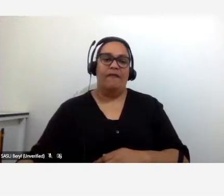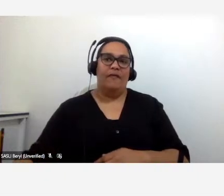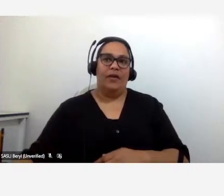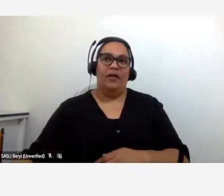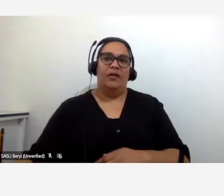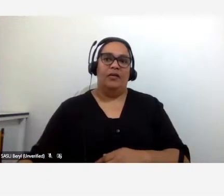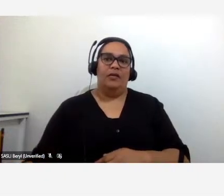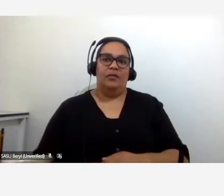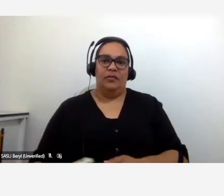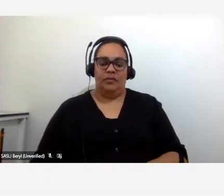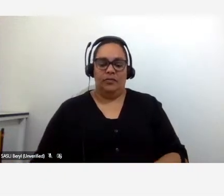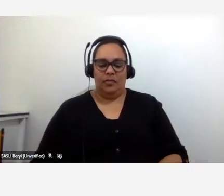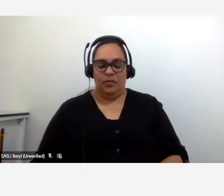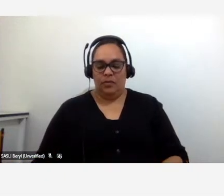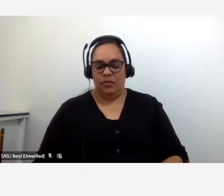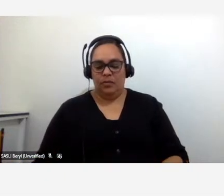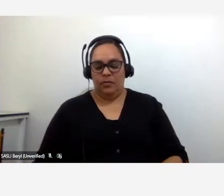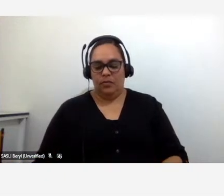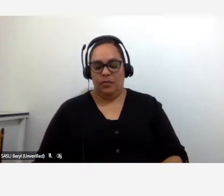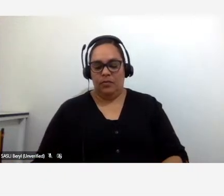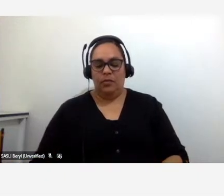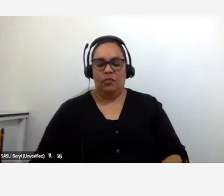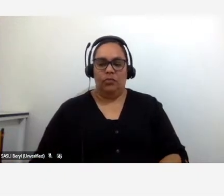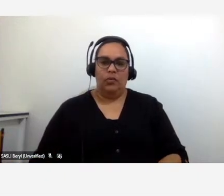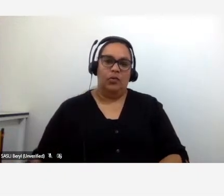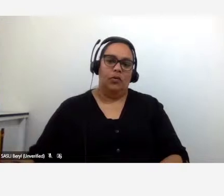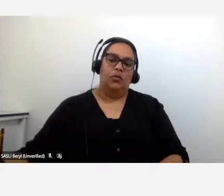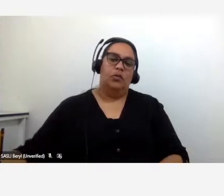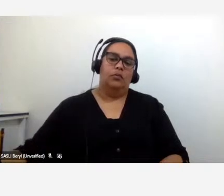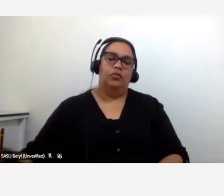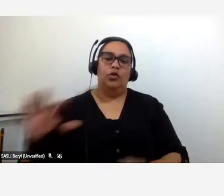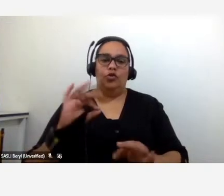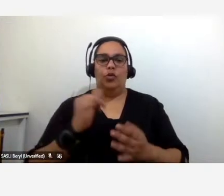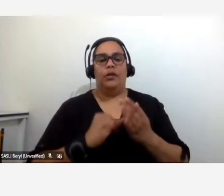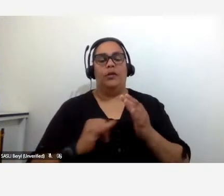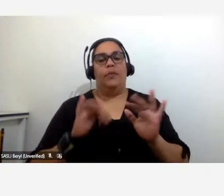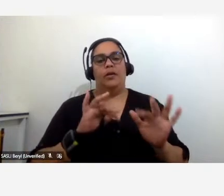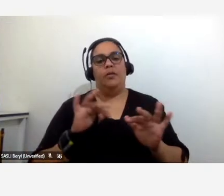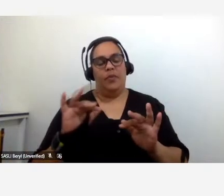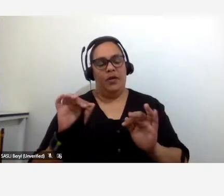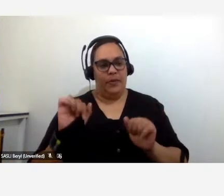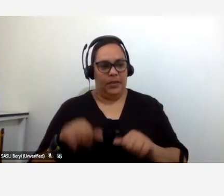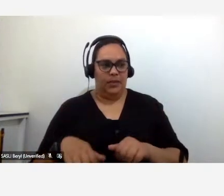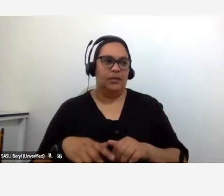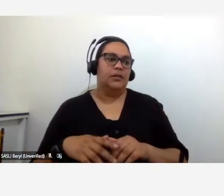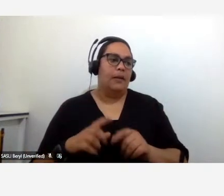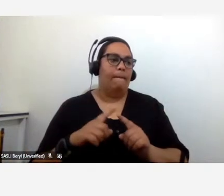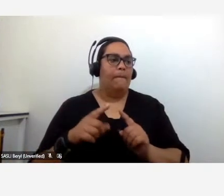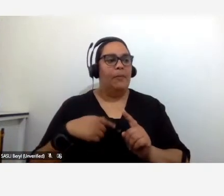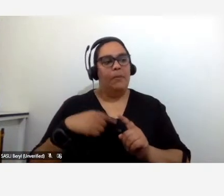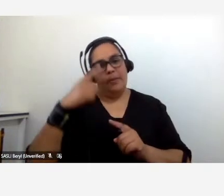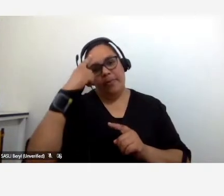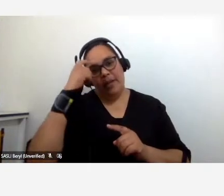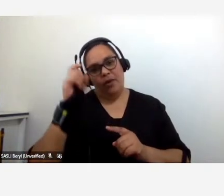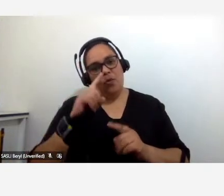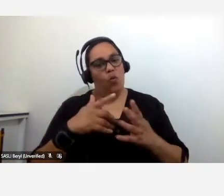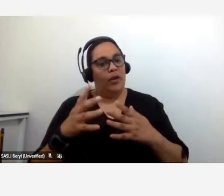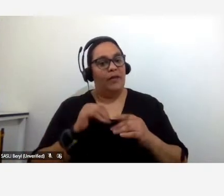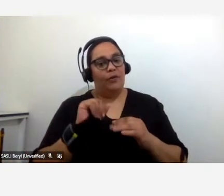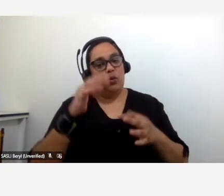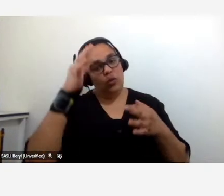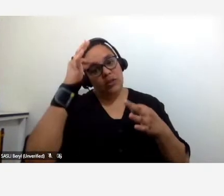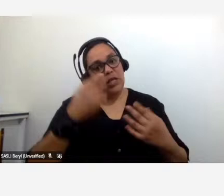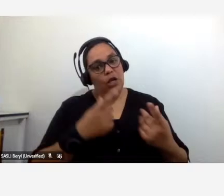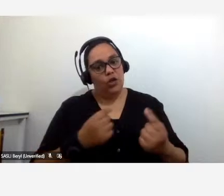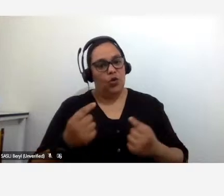are very forthright, independent people, and I believe whatever decisions they've